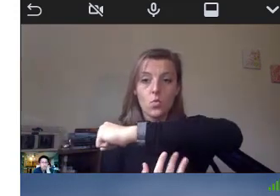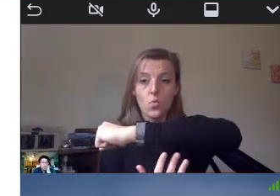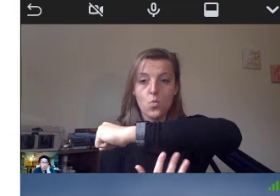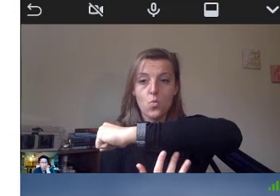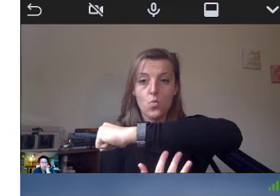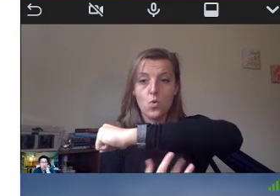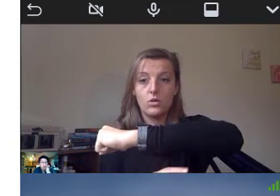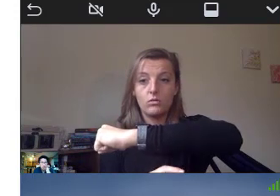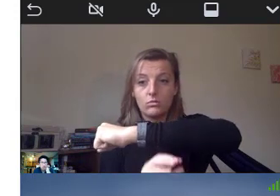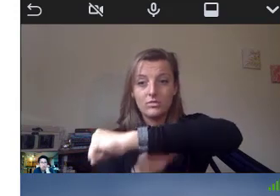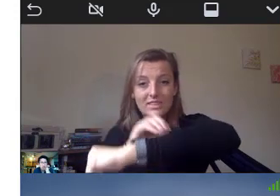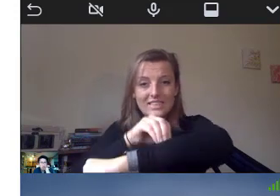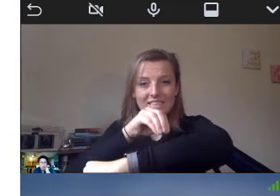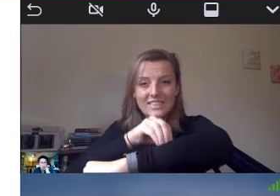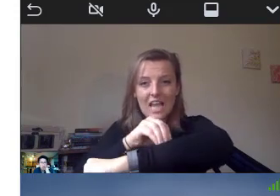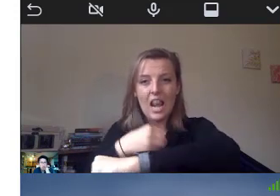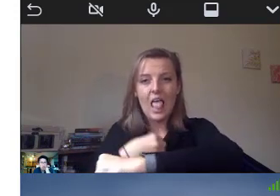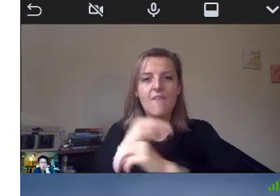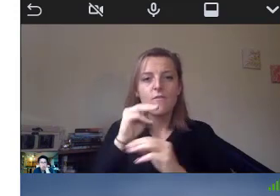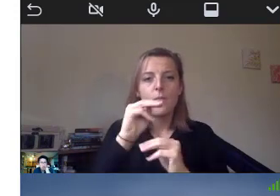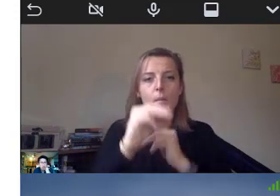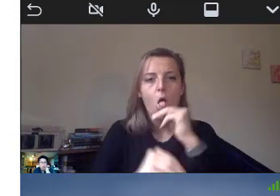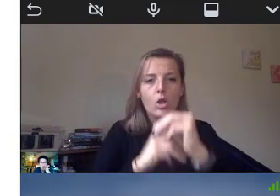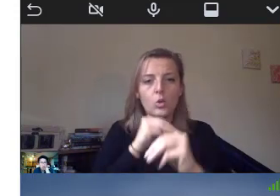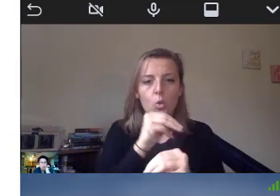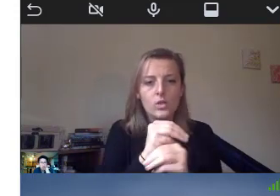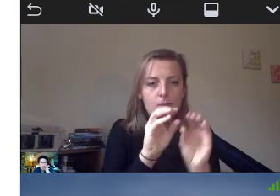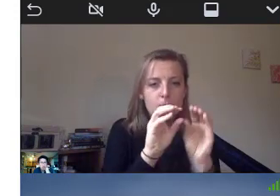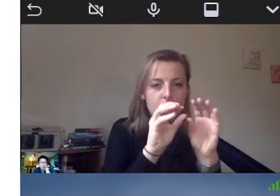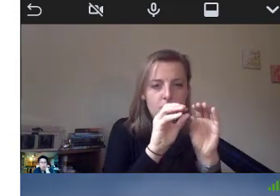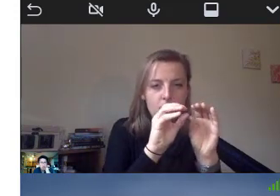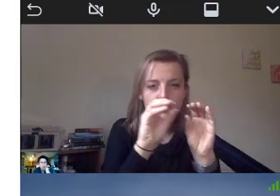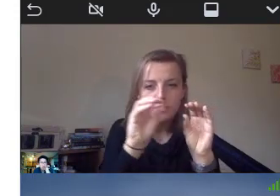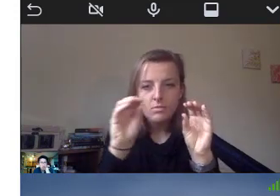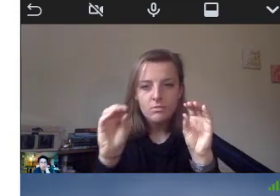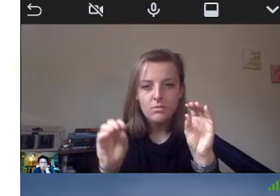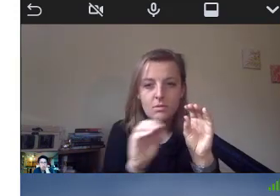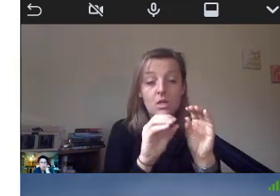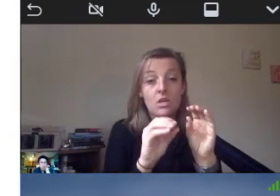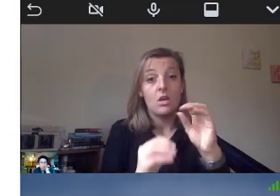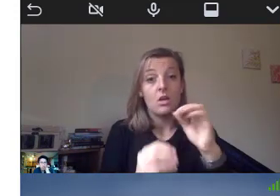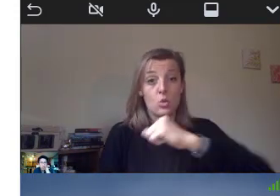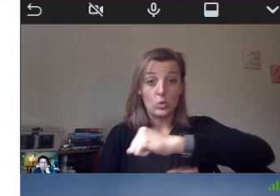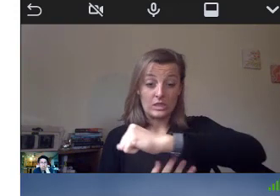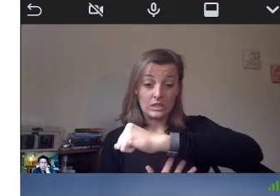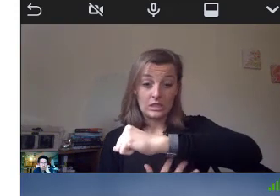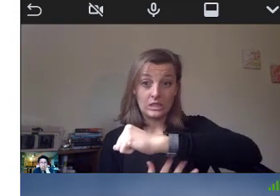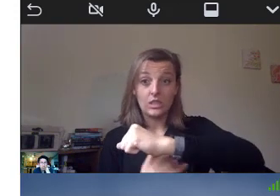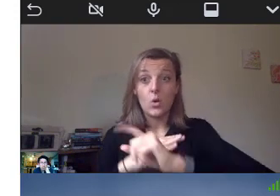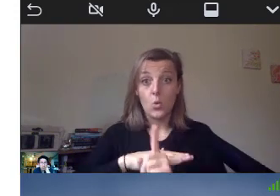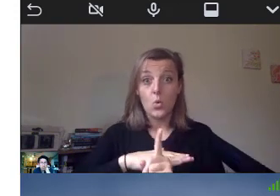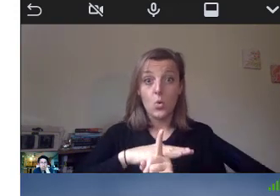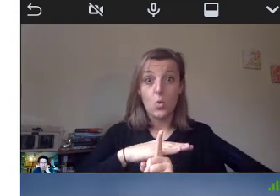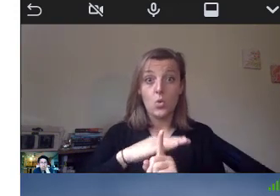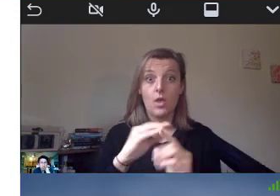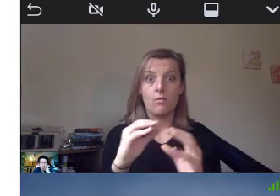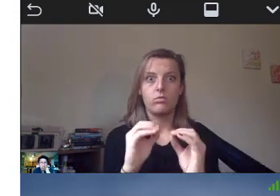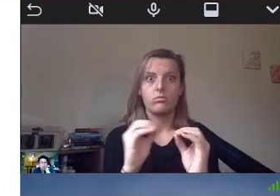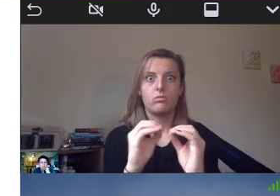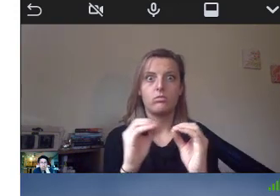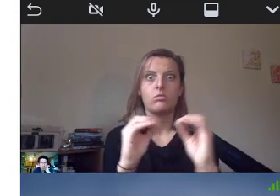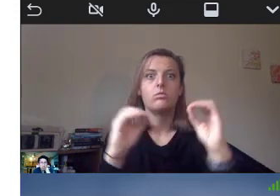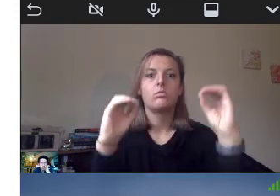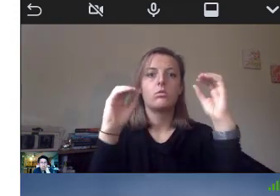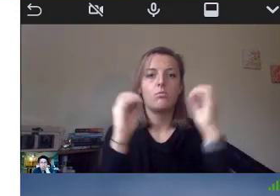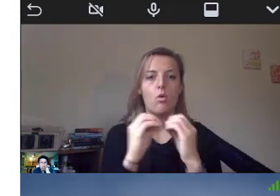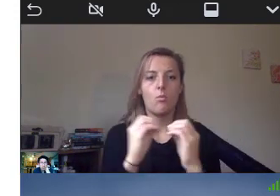they start to vibrate more, right? Or they get an increased velocity of this Brownian motion, or this kind of random motion that they have.